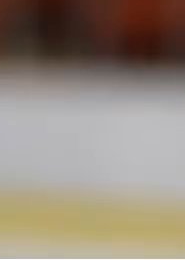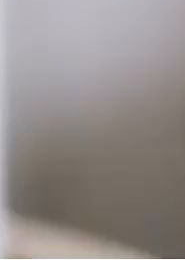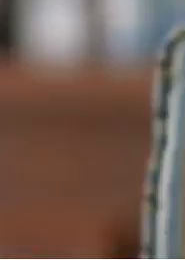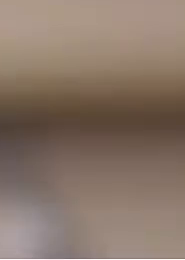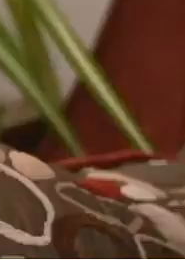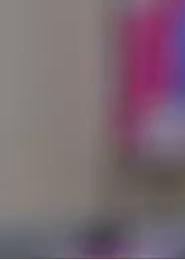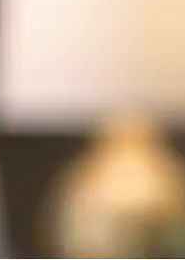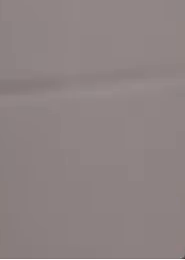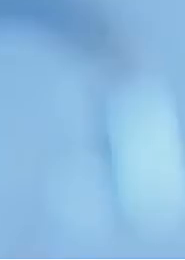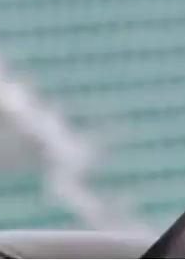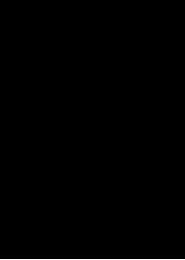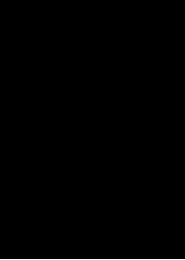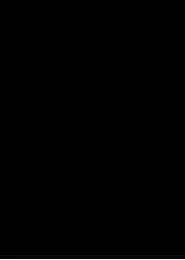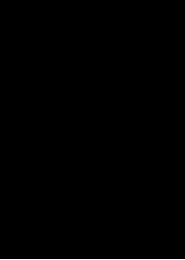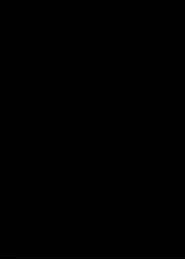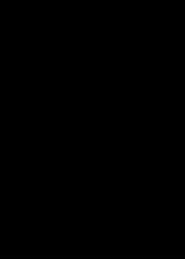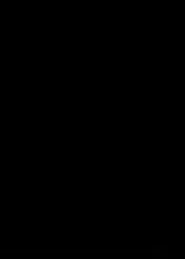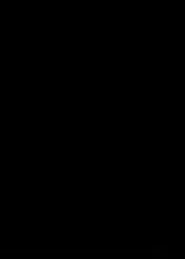easier.